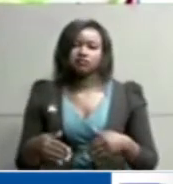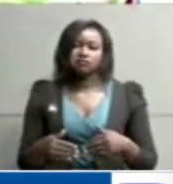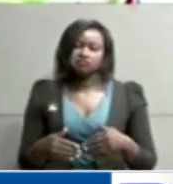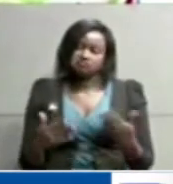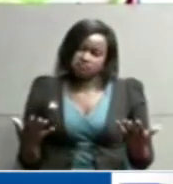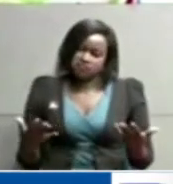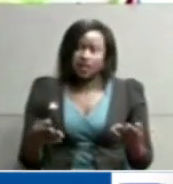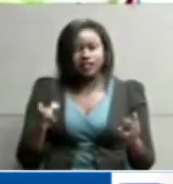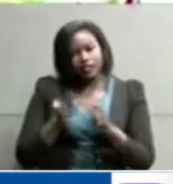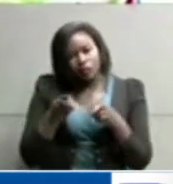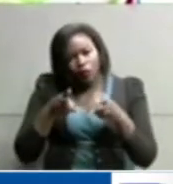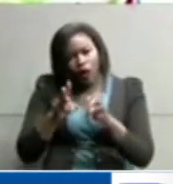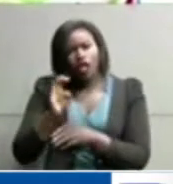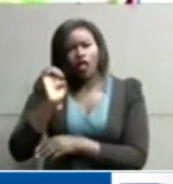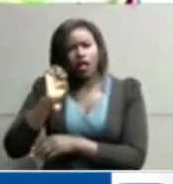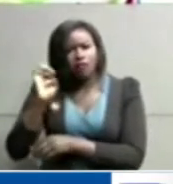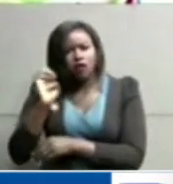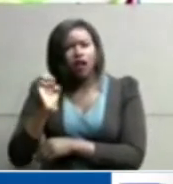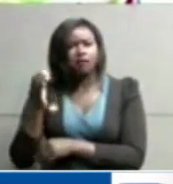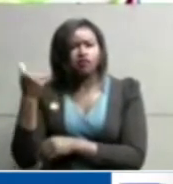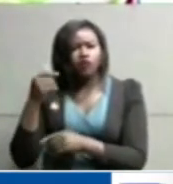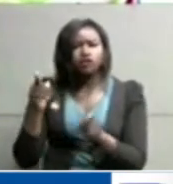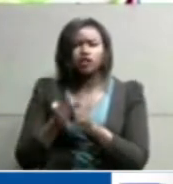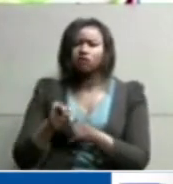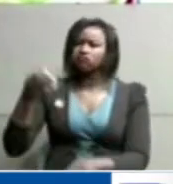The same with Ebola. That's what we did with Ebola.